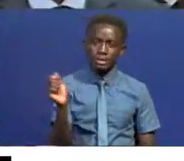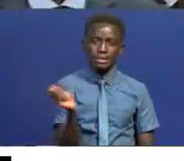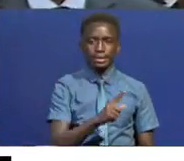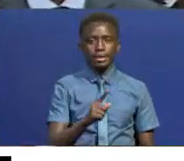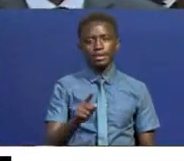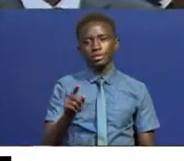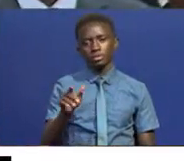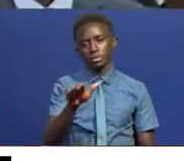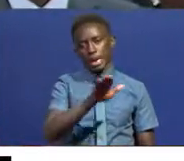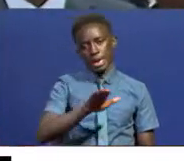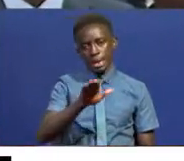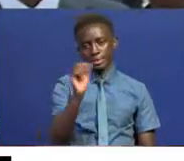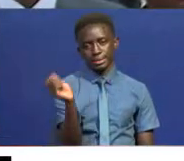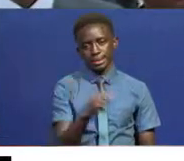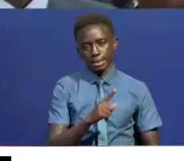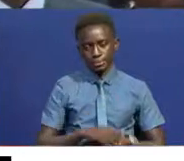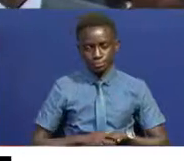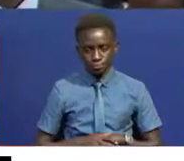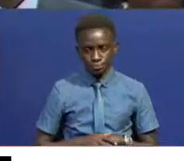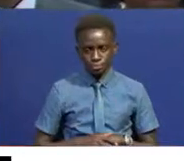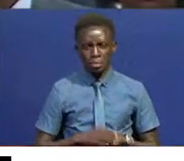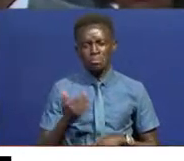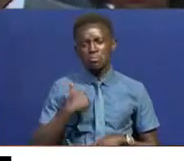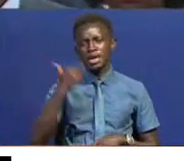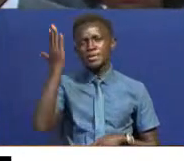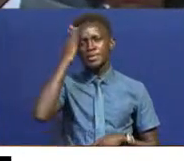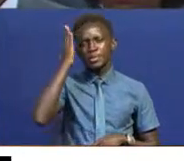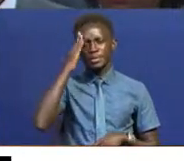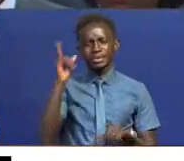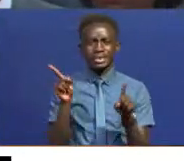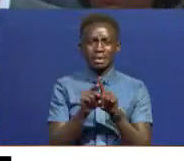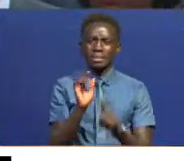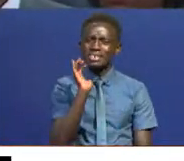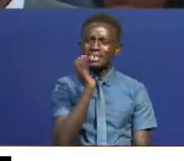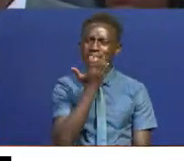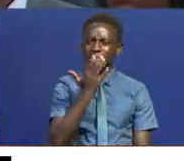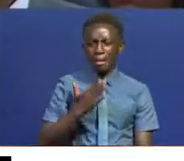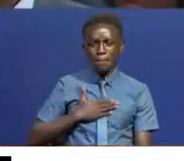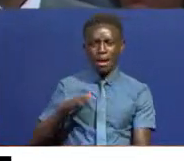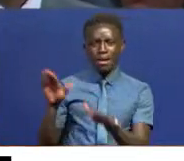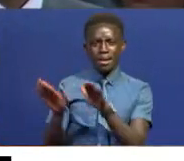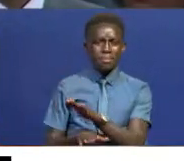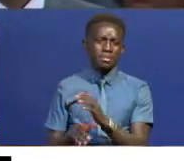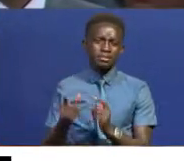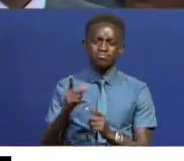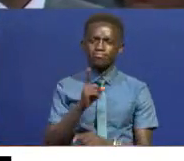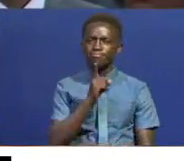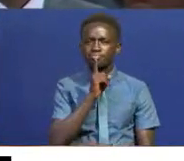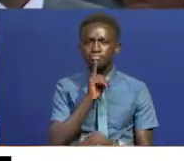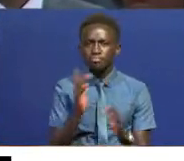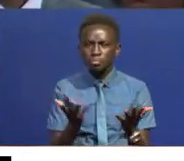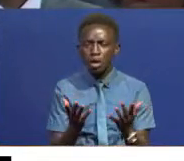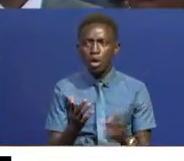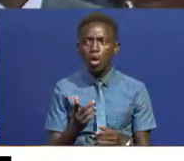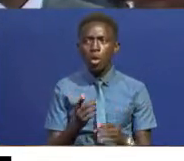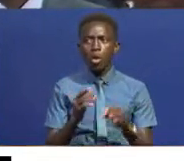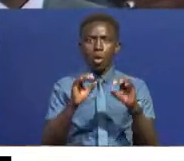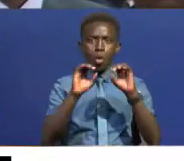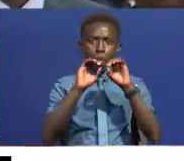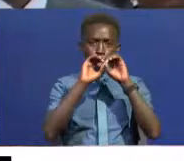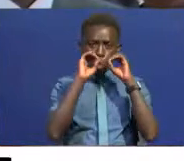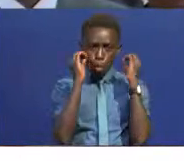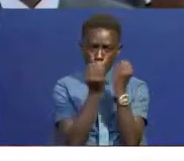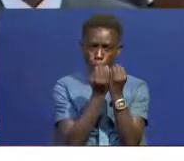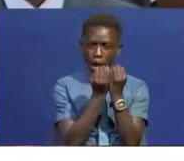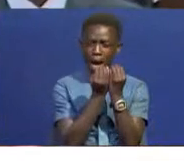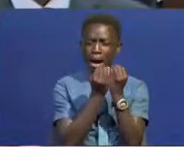I know, as my deputy has said, if there is one organization that is not very popular, it is